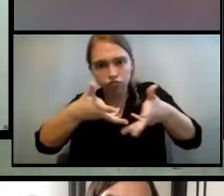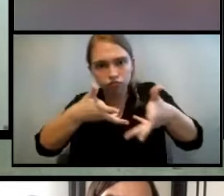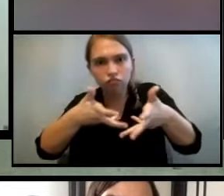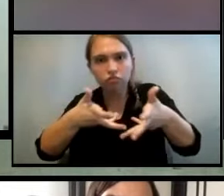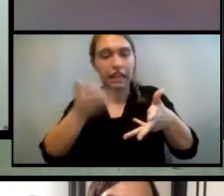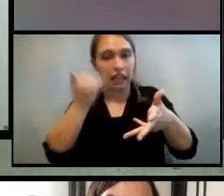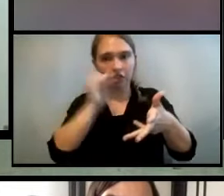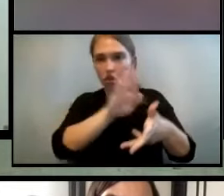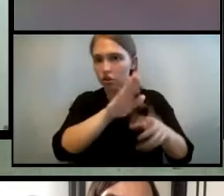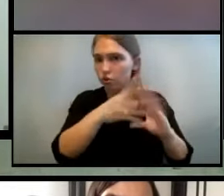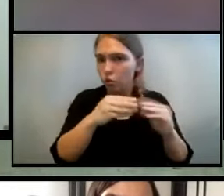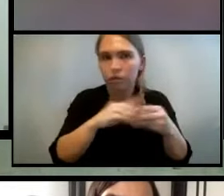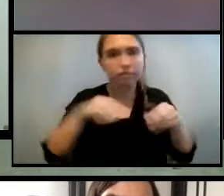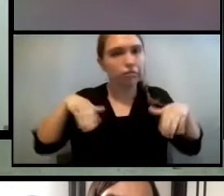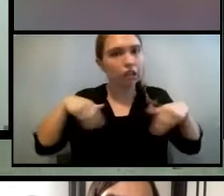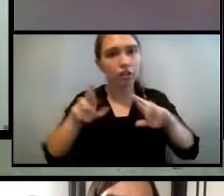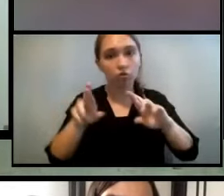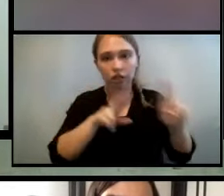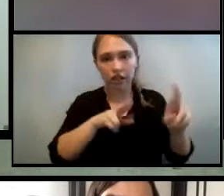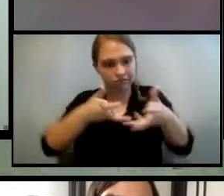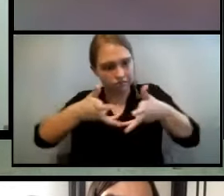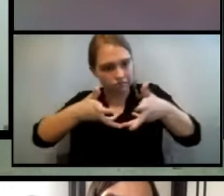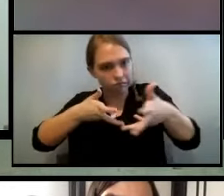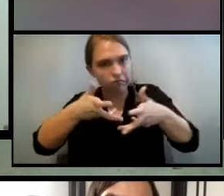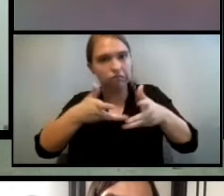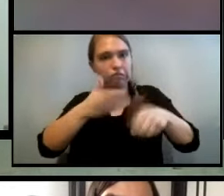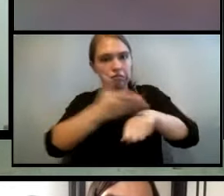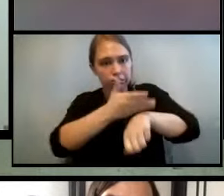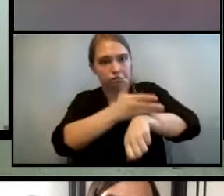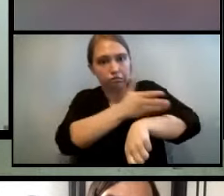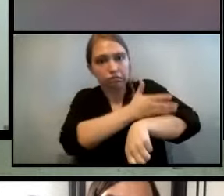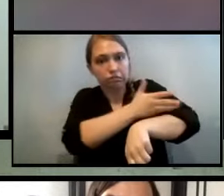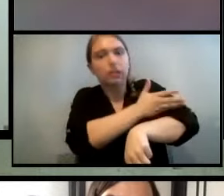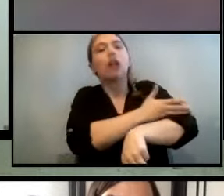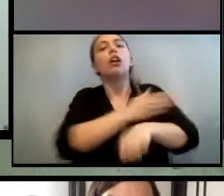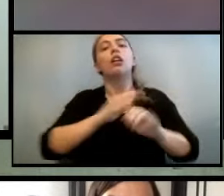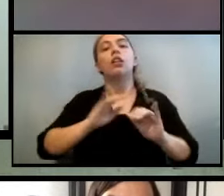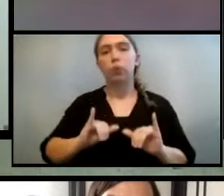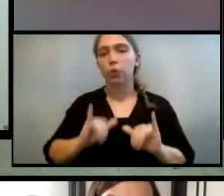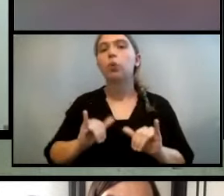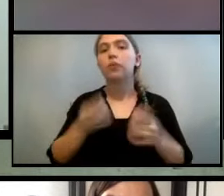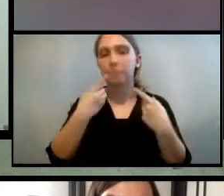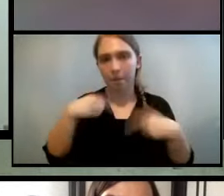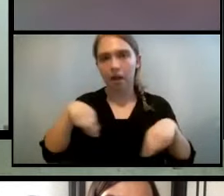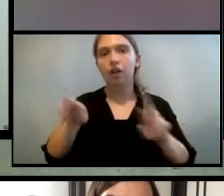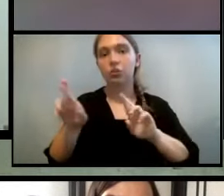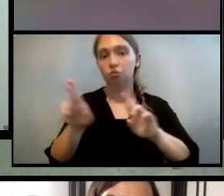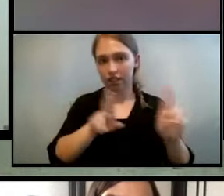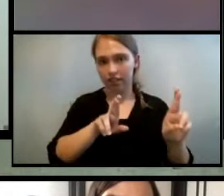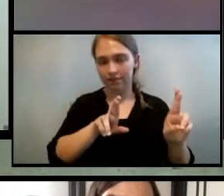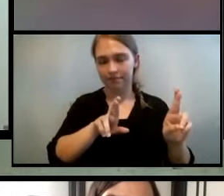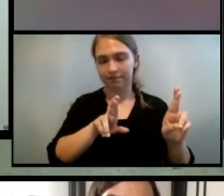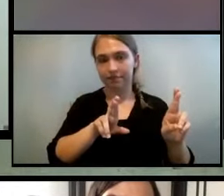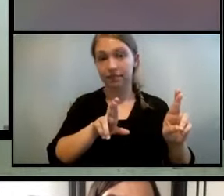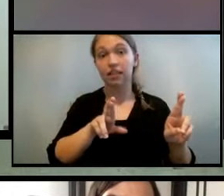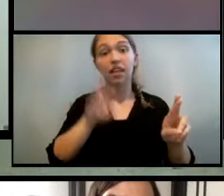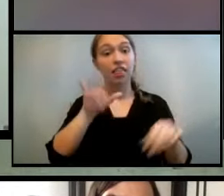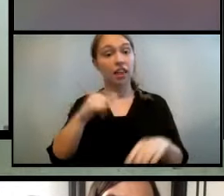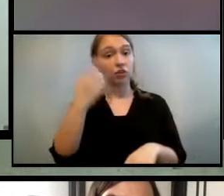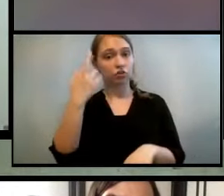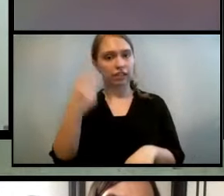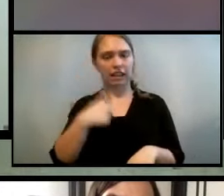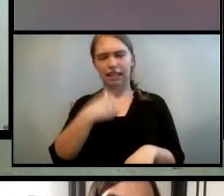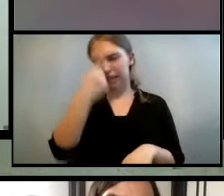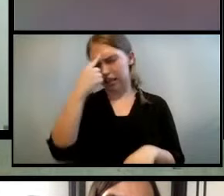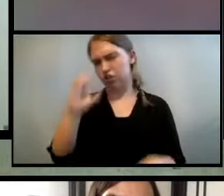ready yet and helping them get it to the place where it was ready. And because of that, I think what Chinelo